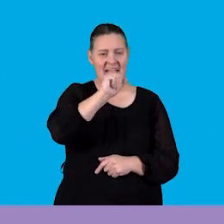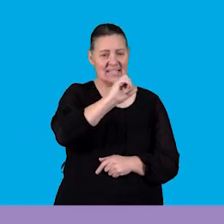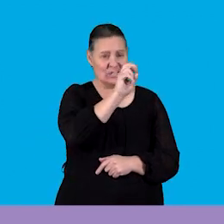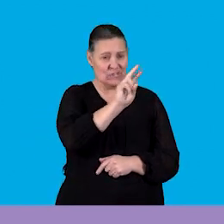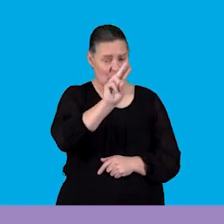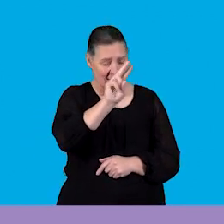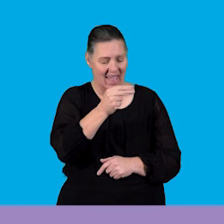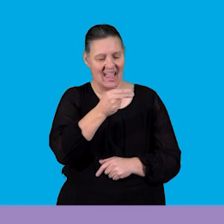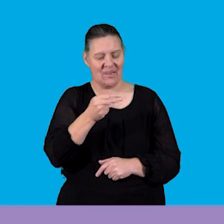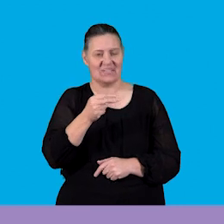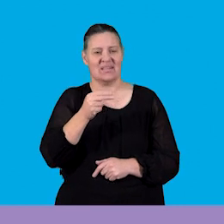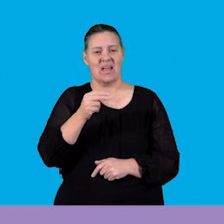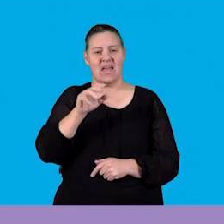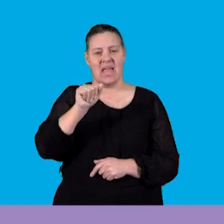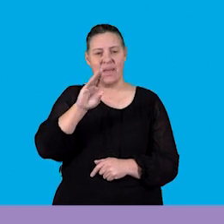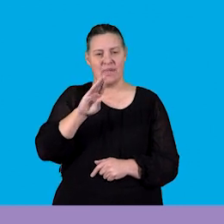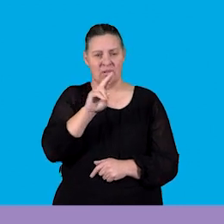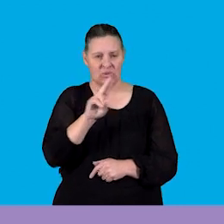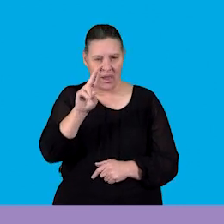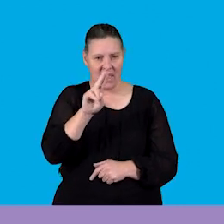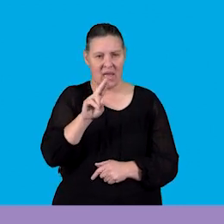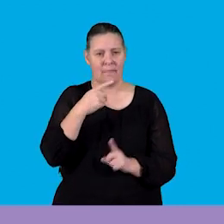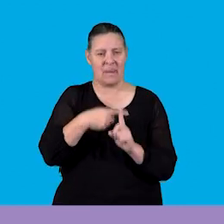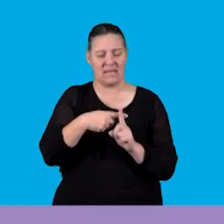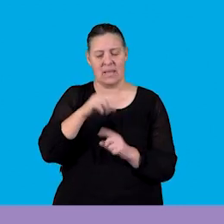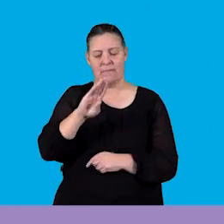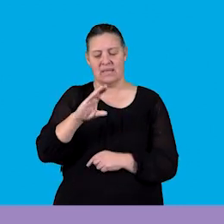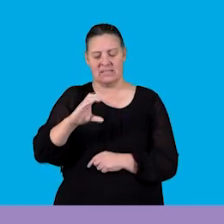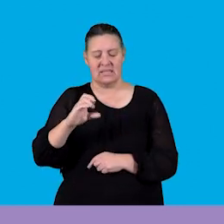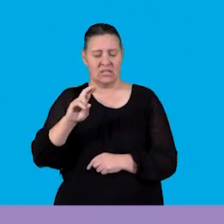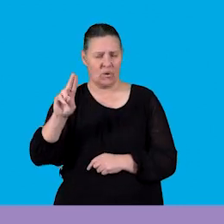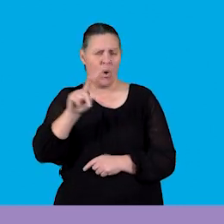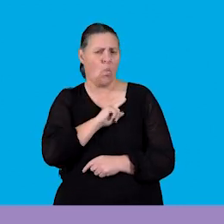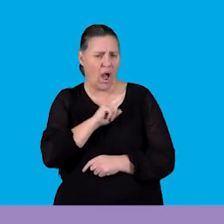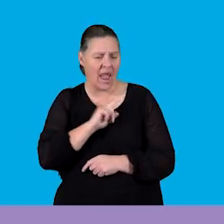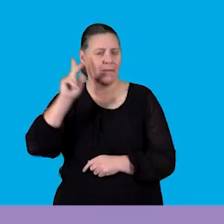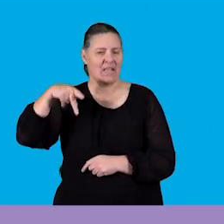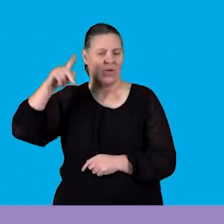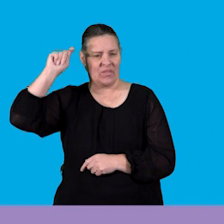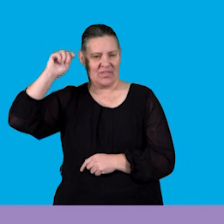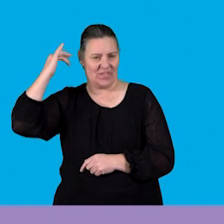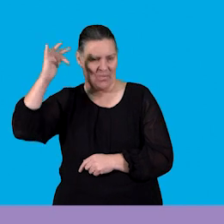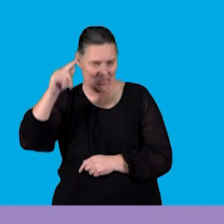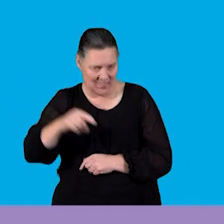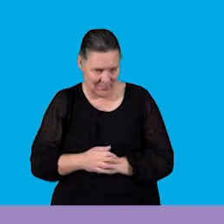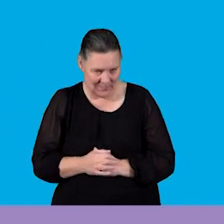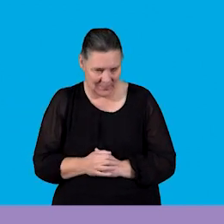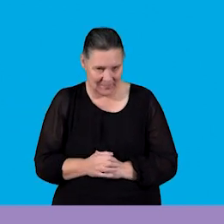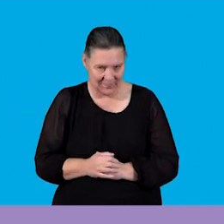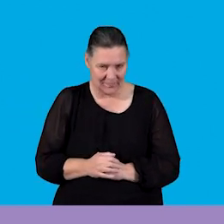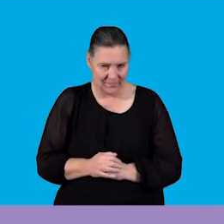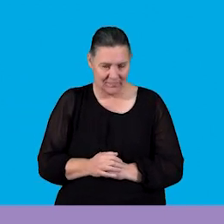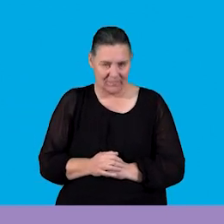squared is equals to AB squared plus BC squared. And the reason why we are using this